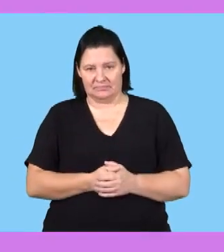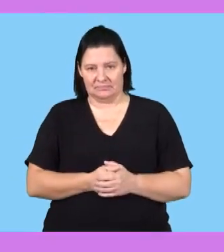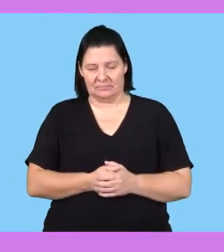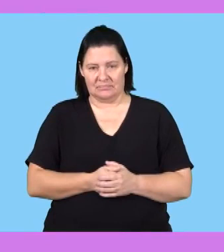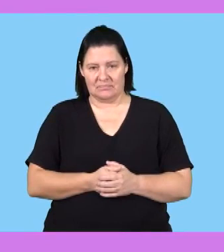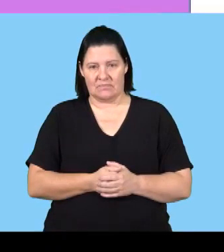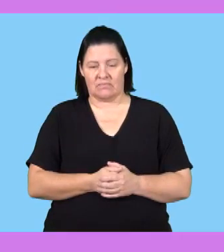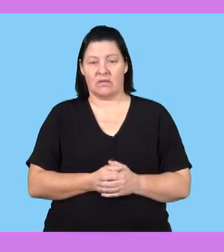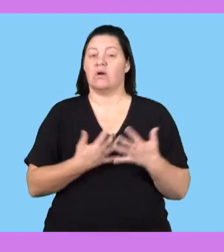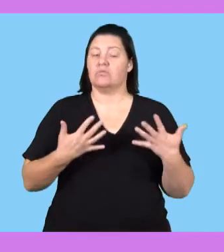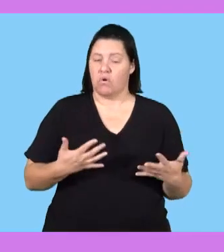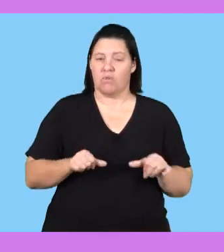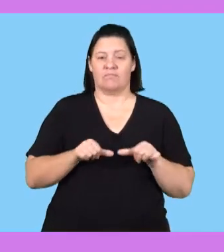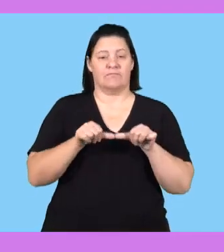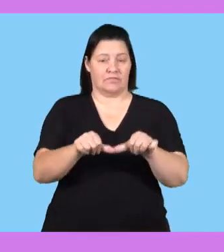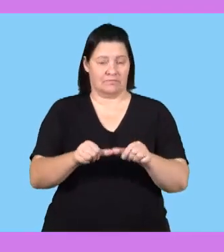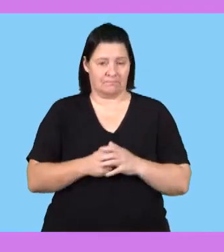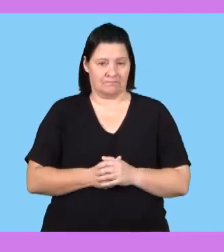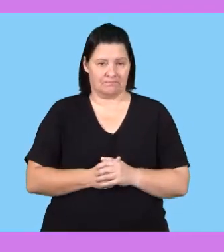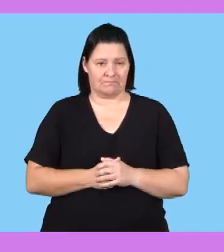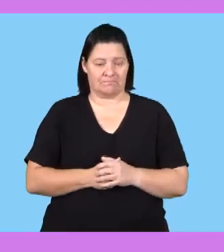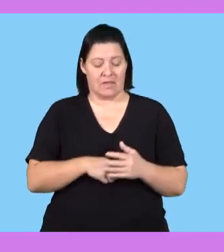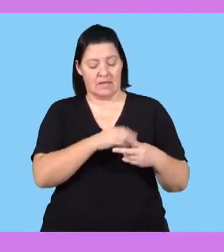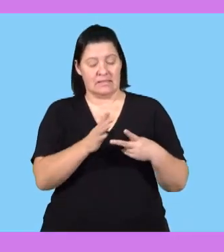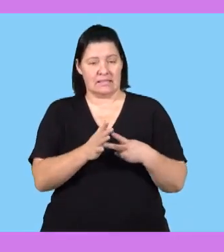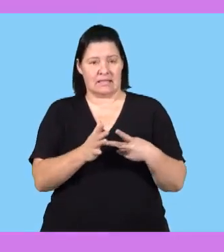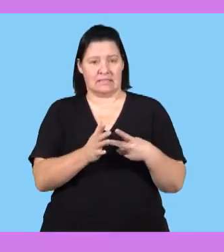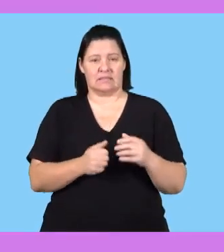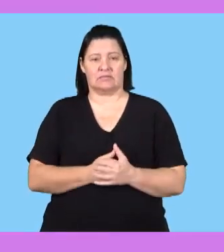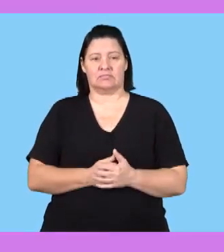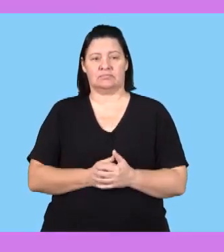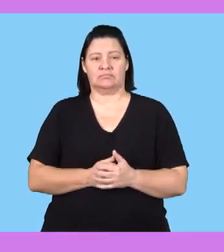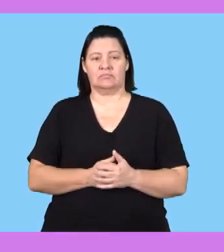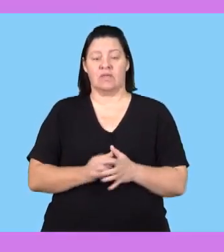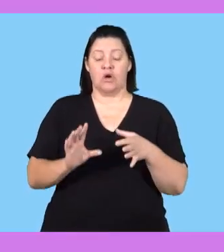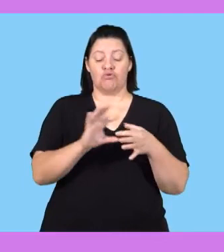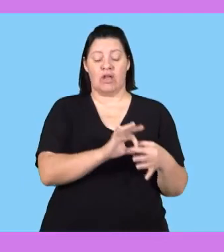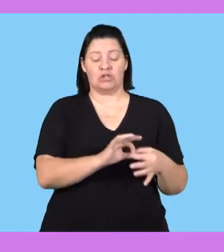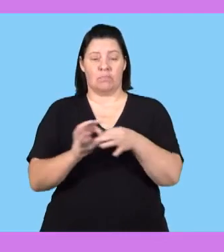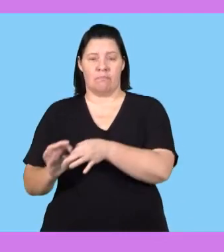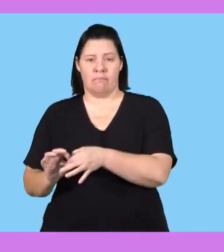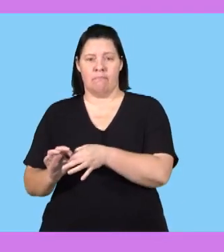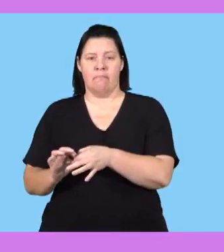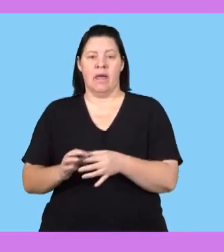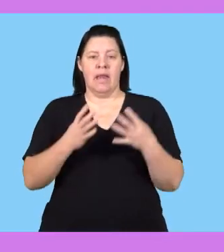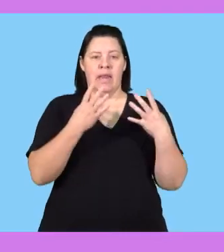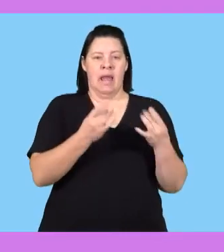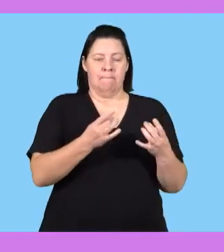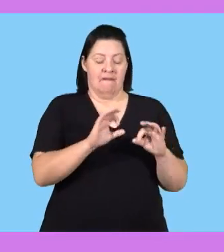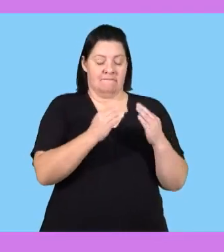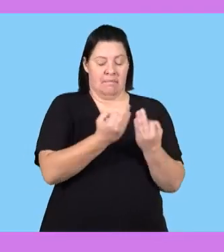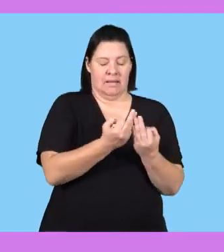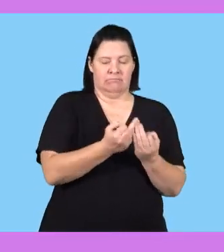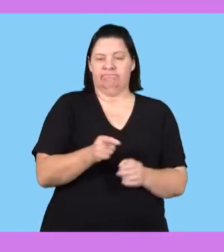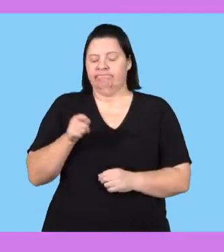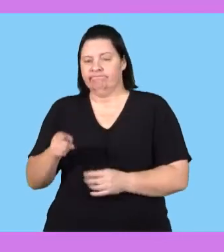the first question. So let us continue. The next question is the relationship between the